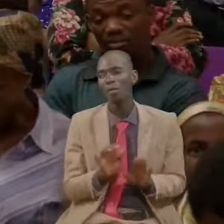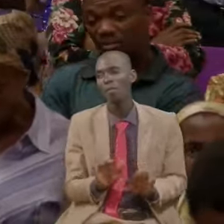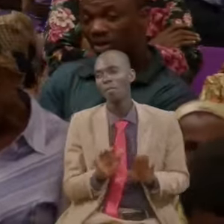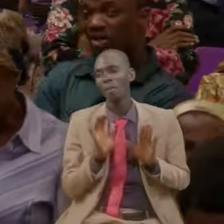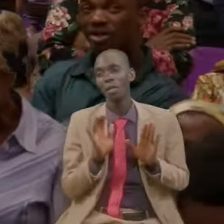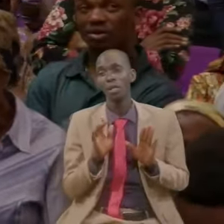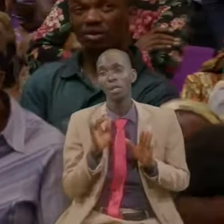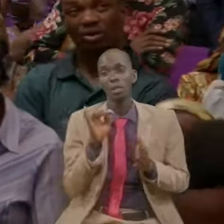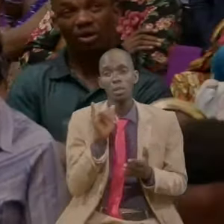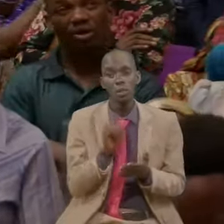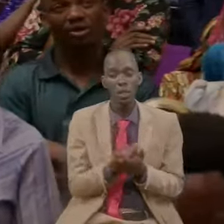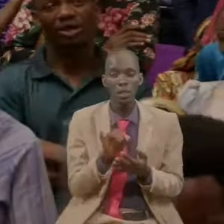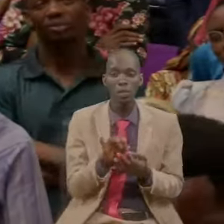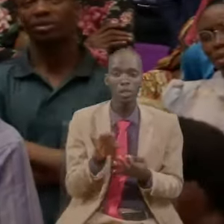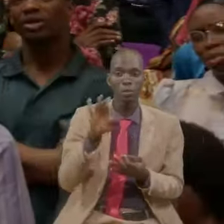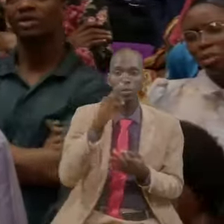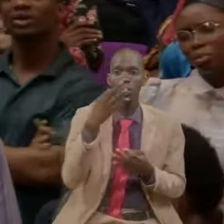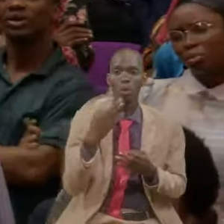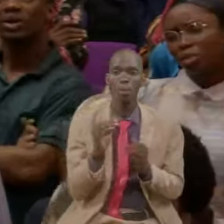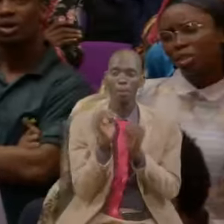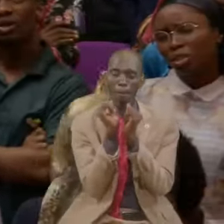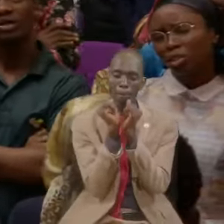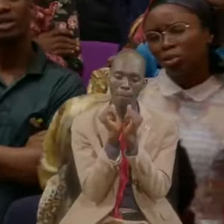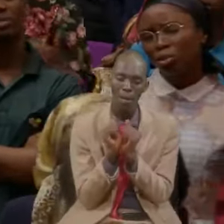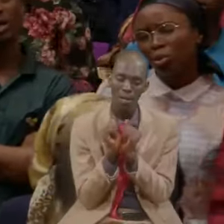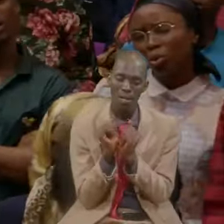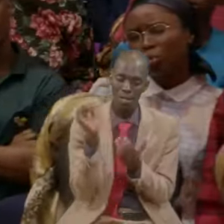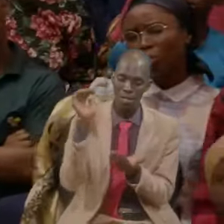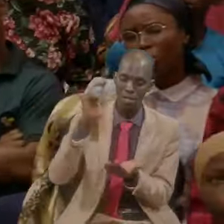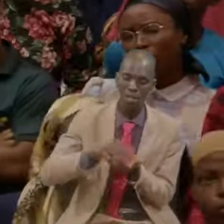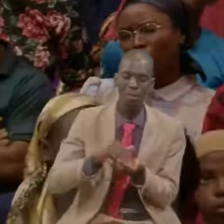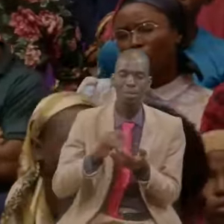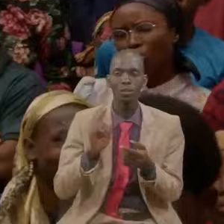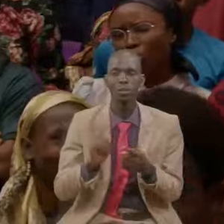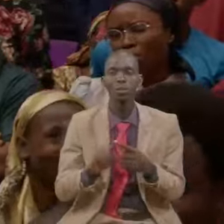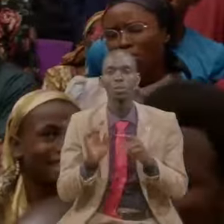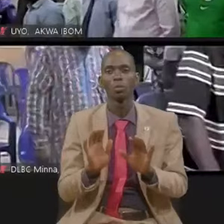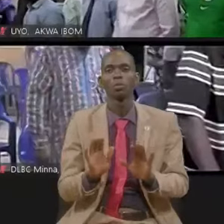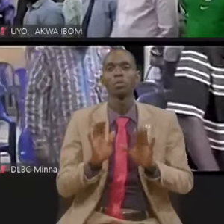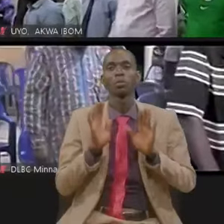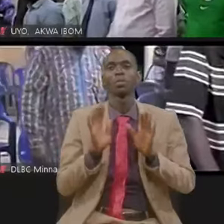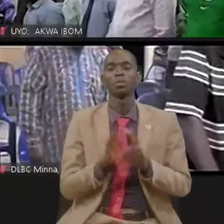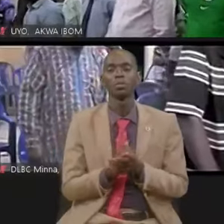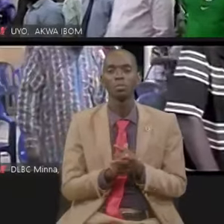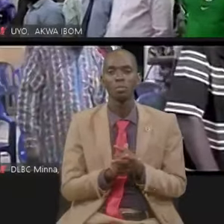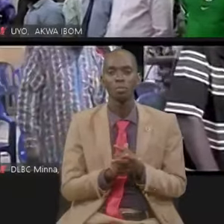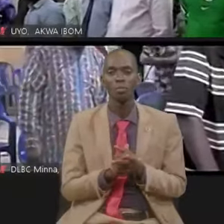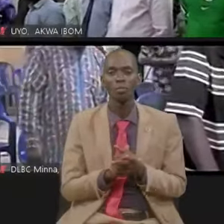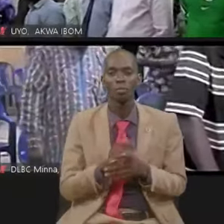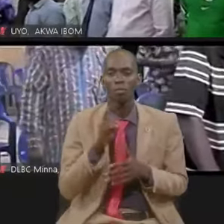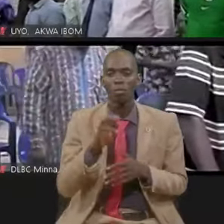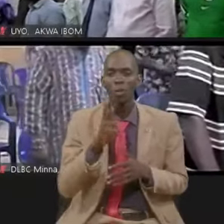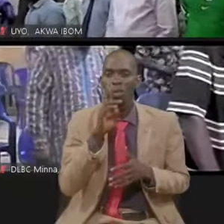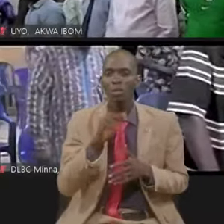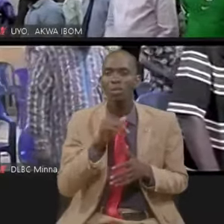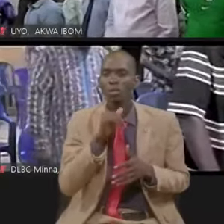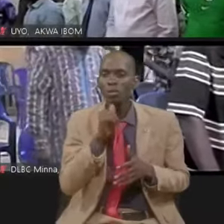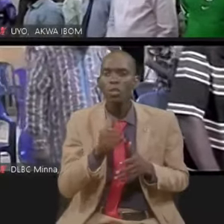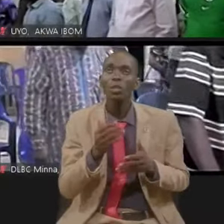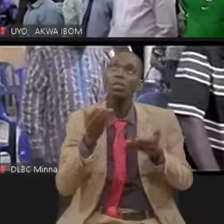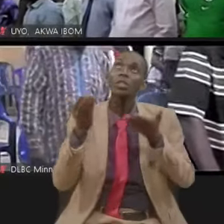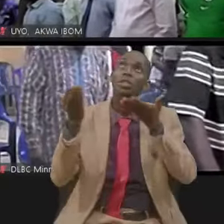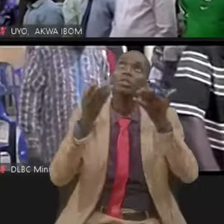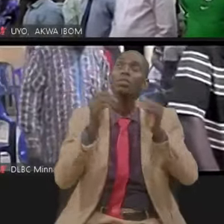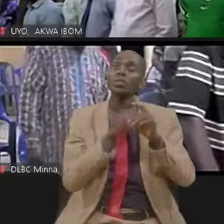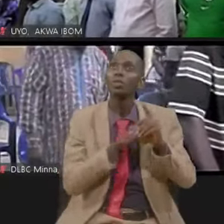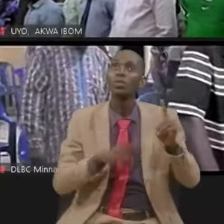Spirit of bondage, again to fear. You're not serving the Lord